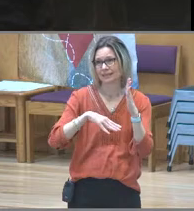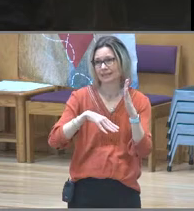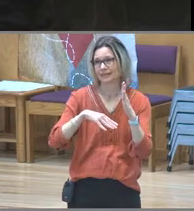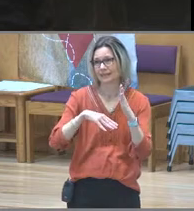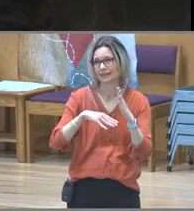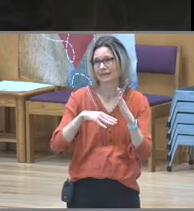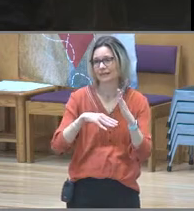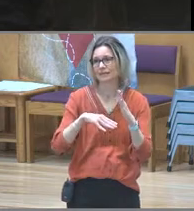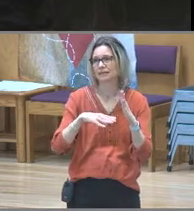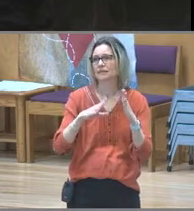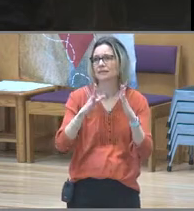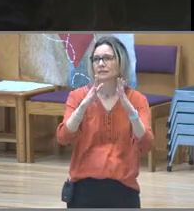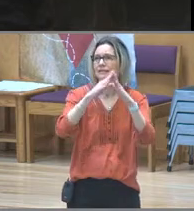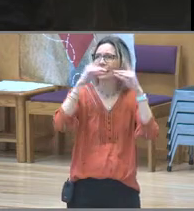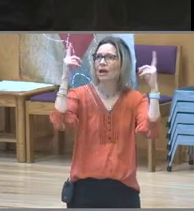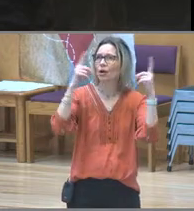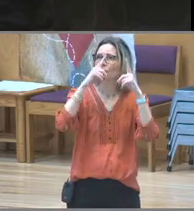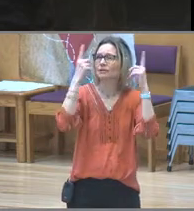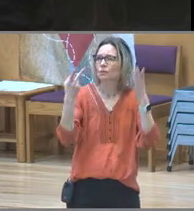of the Resurrection.